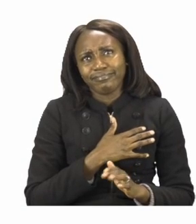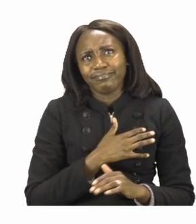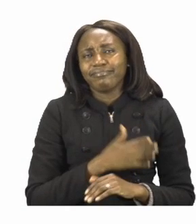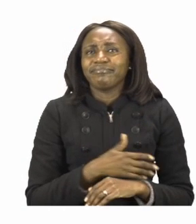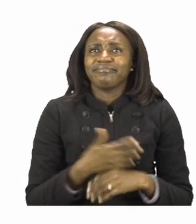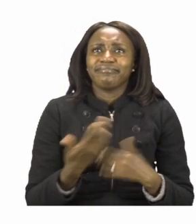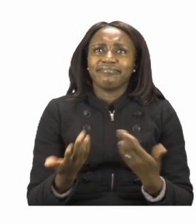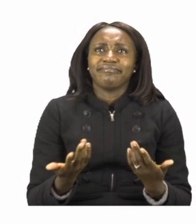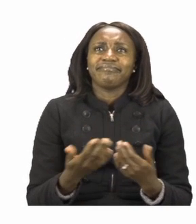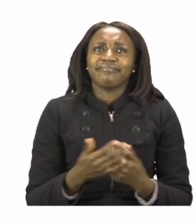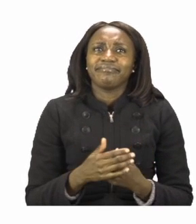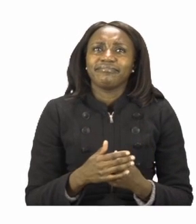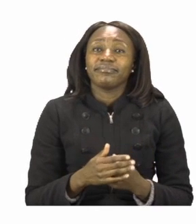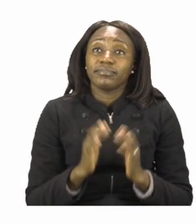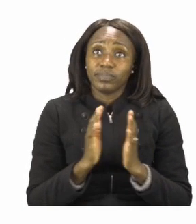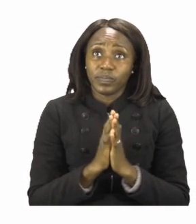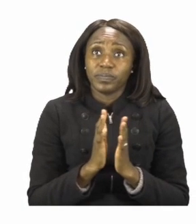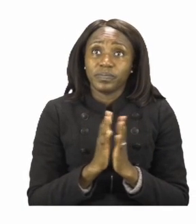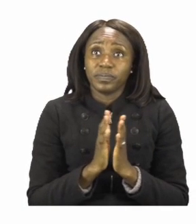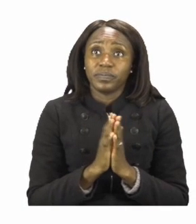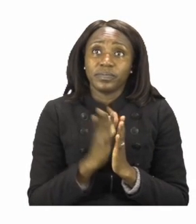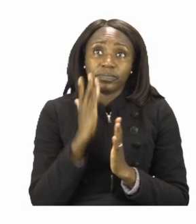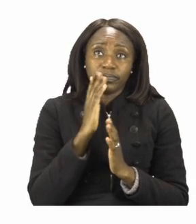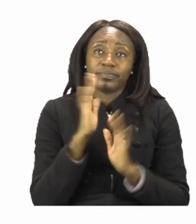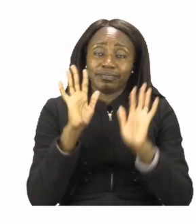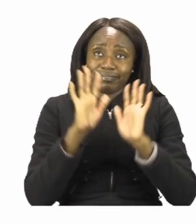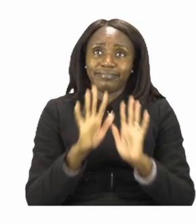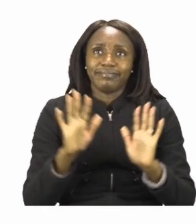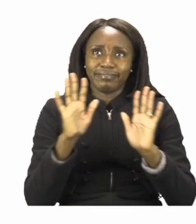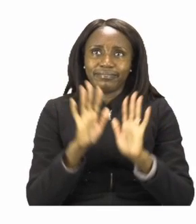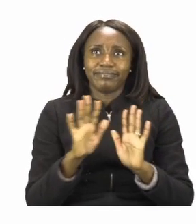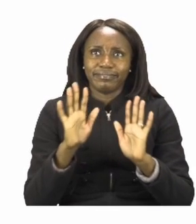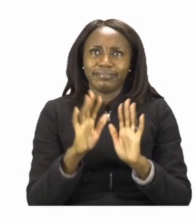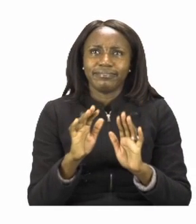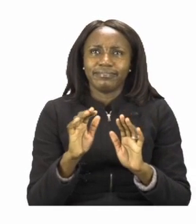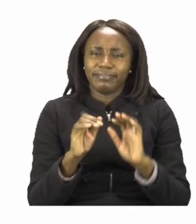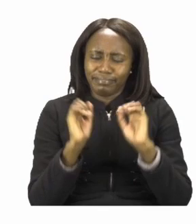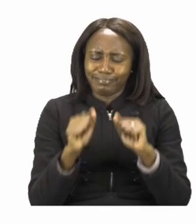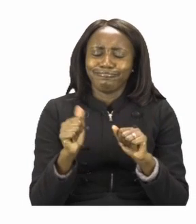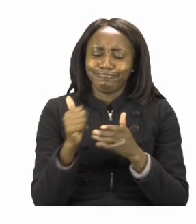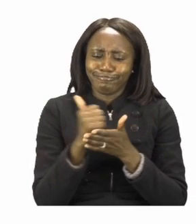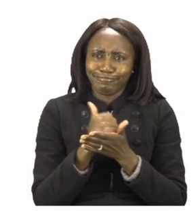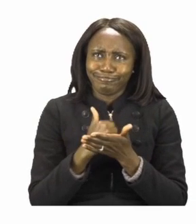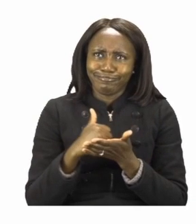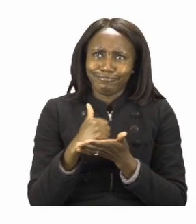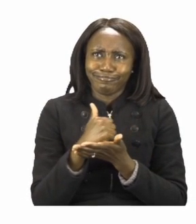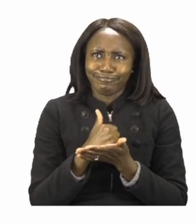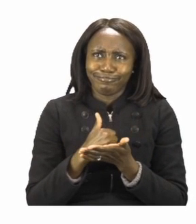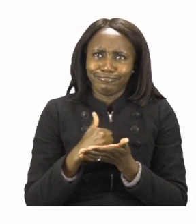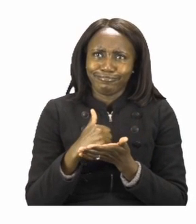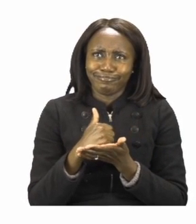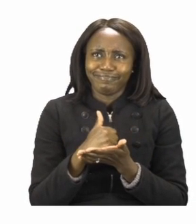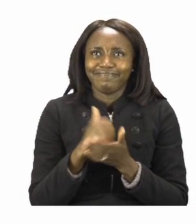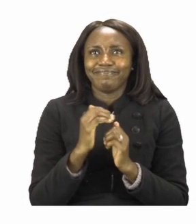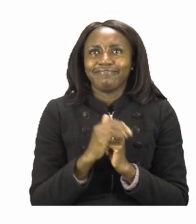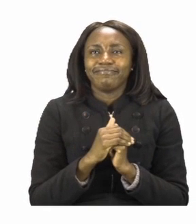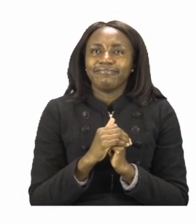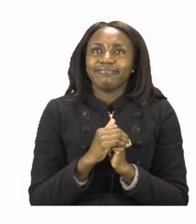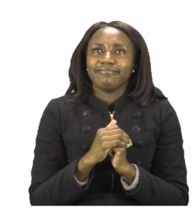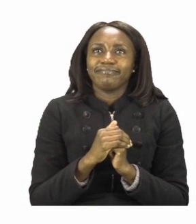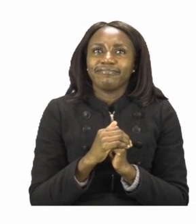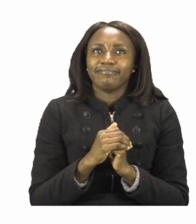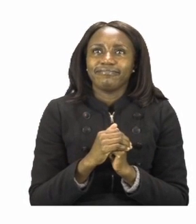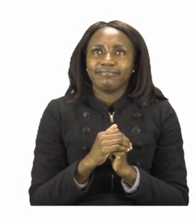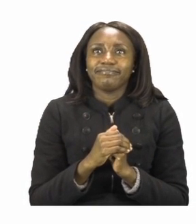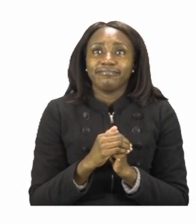color. Just make sure that when you color, boys and girls, that it is a neat type of coloring. Let's take